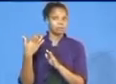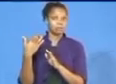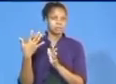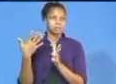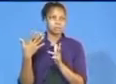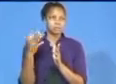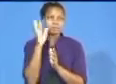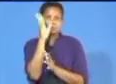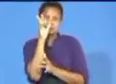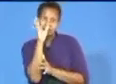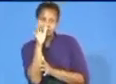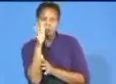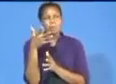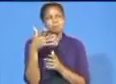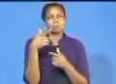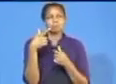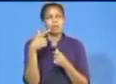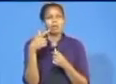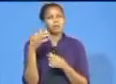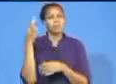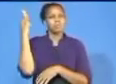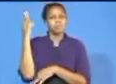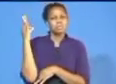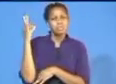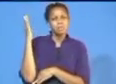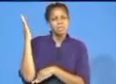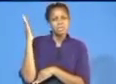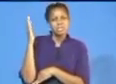presentation made by Dr. Gordon O. Martin Borrow.